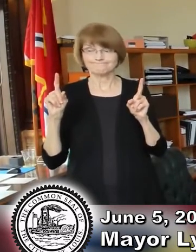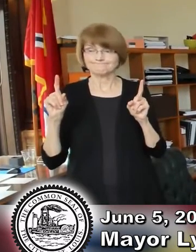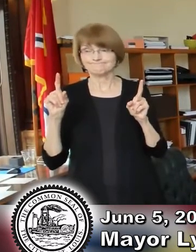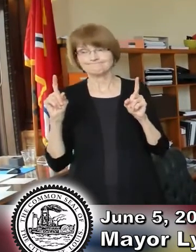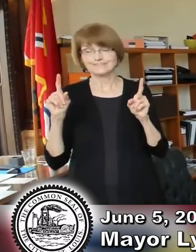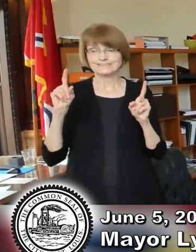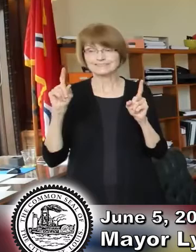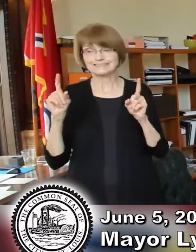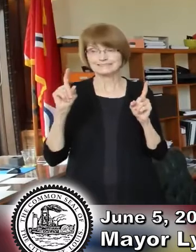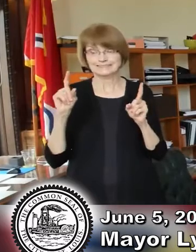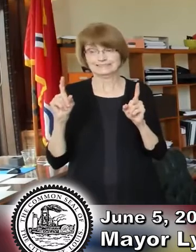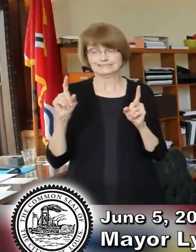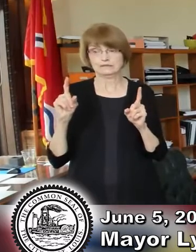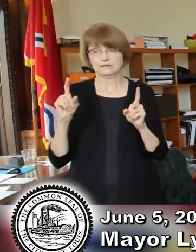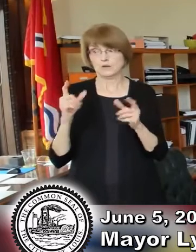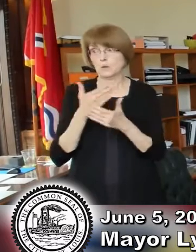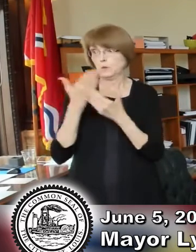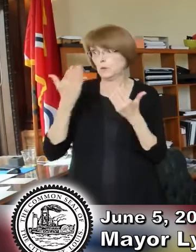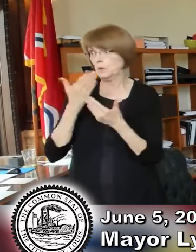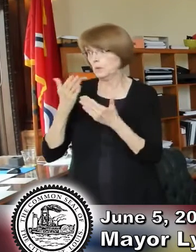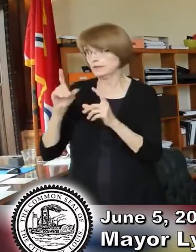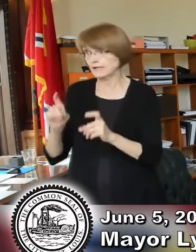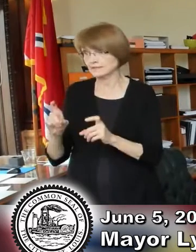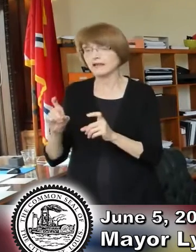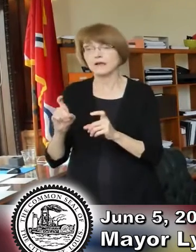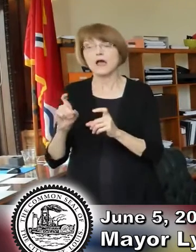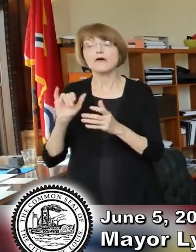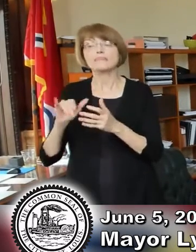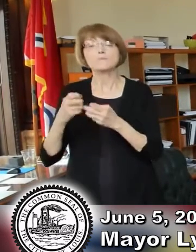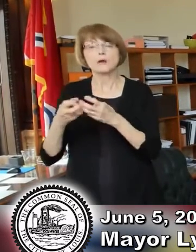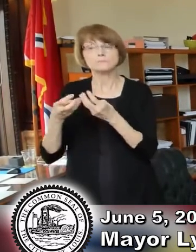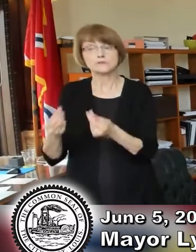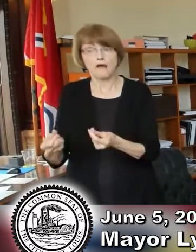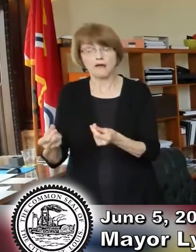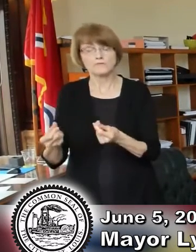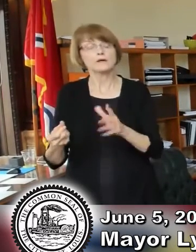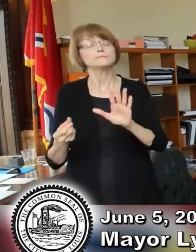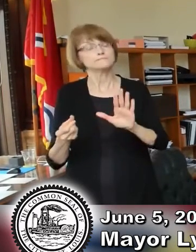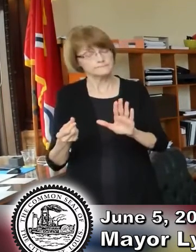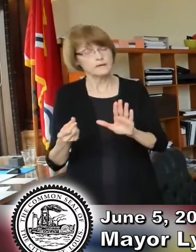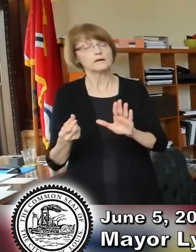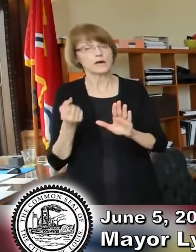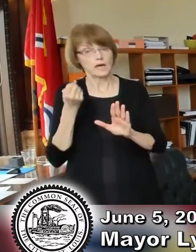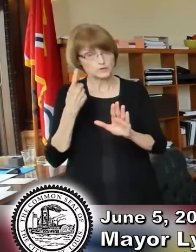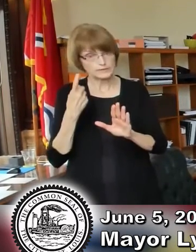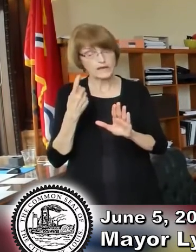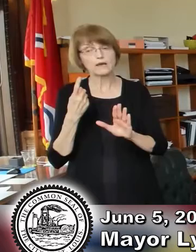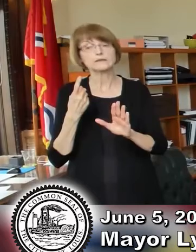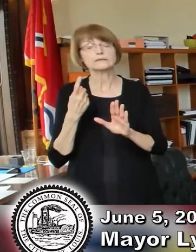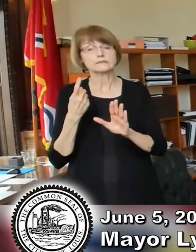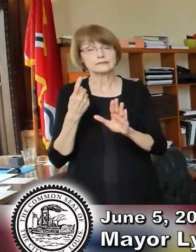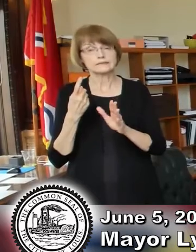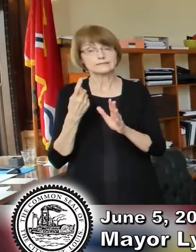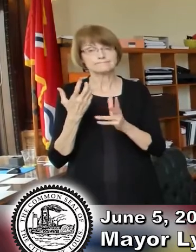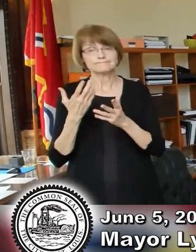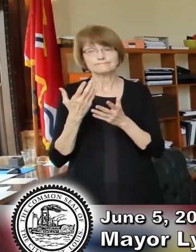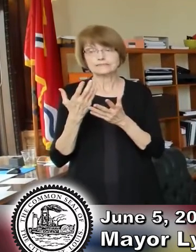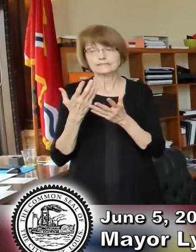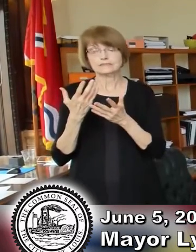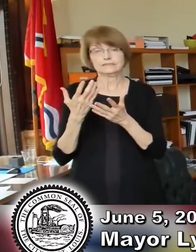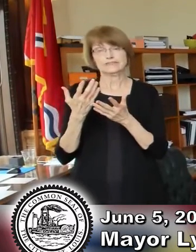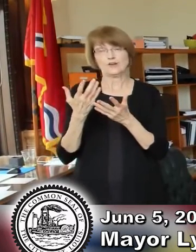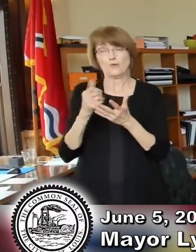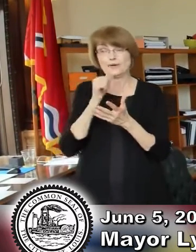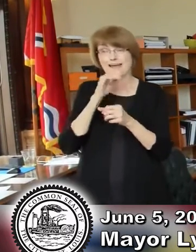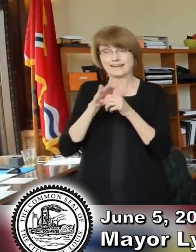sort of solved the lack of testing. Now we do still have, there still is some lab